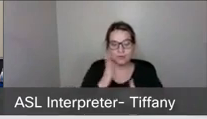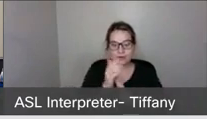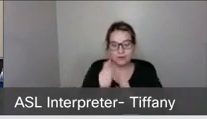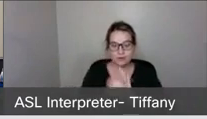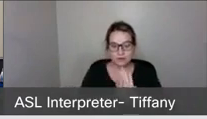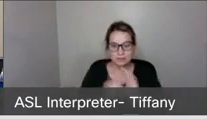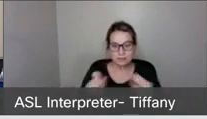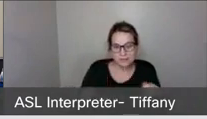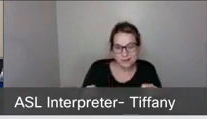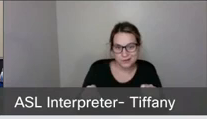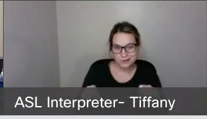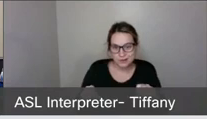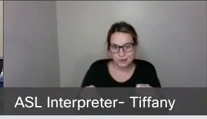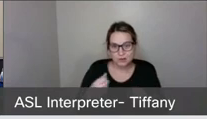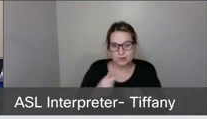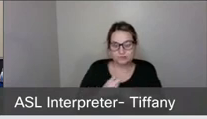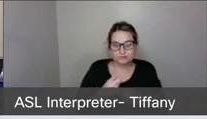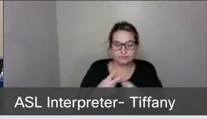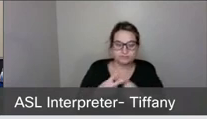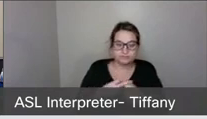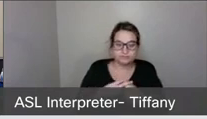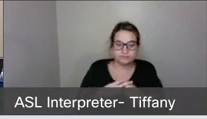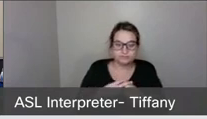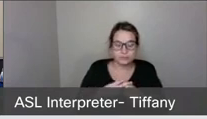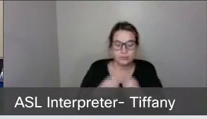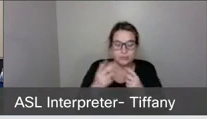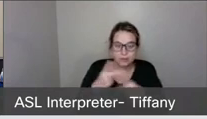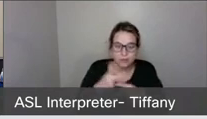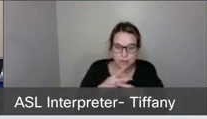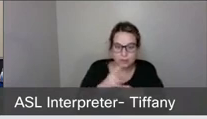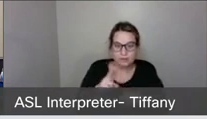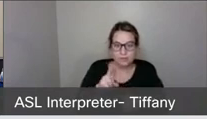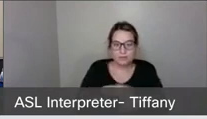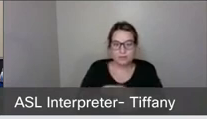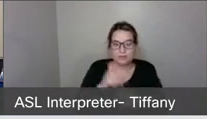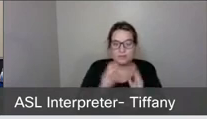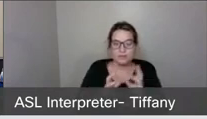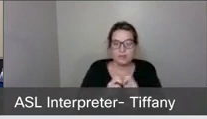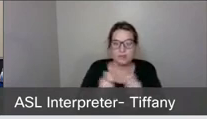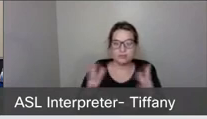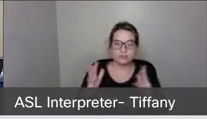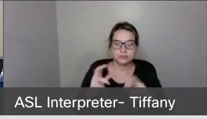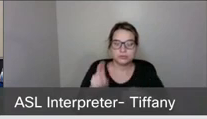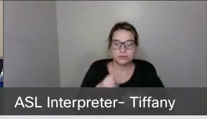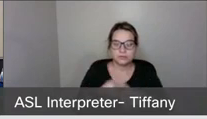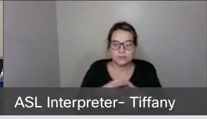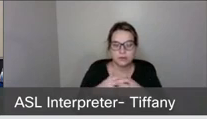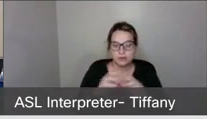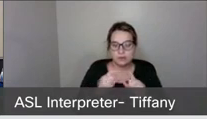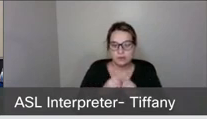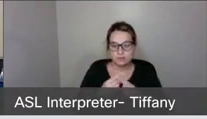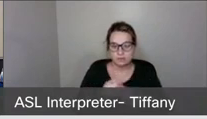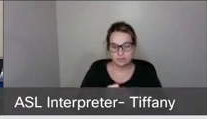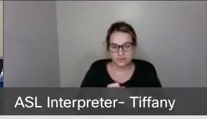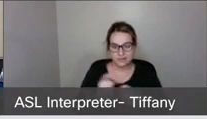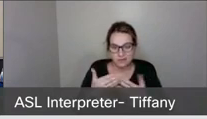secure a Native American majority district, we see that, as been discussed earlier, the factors that allow